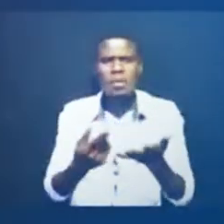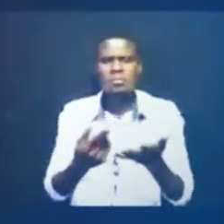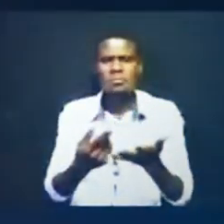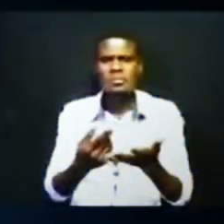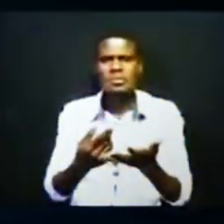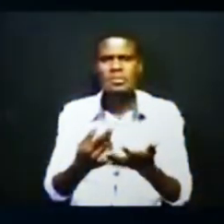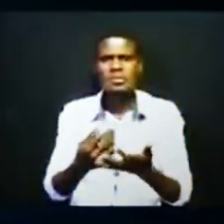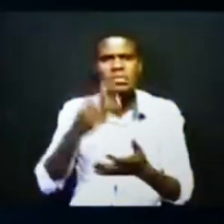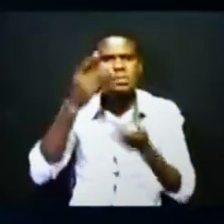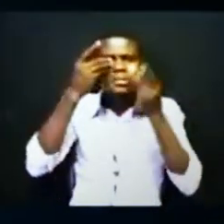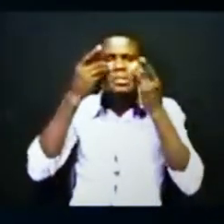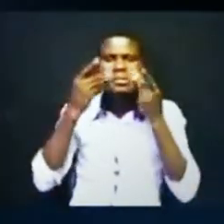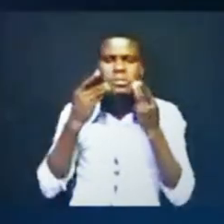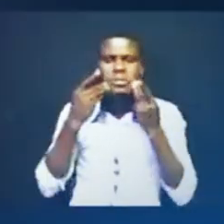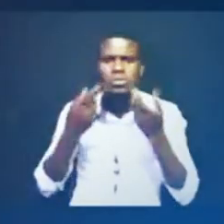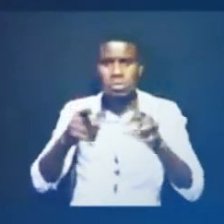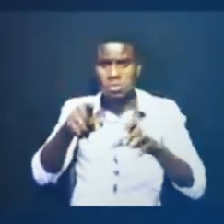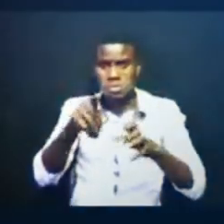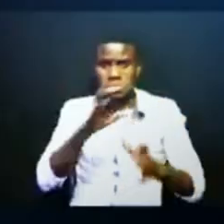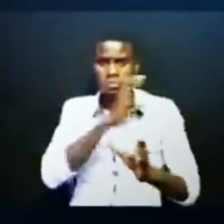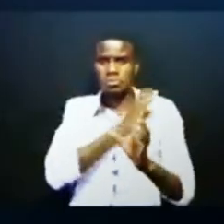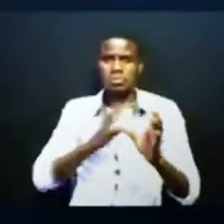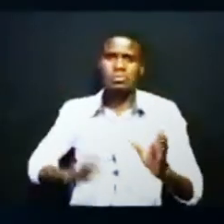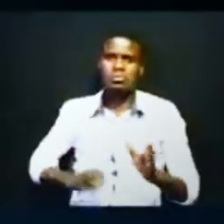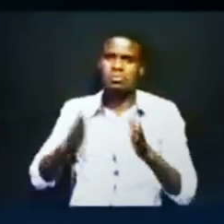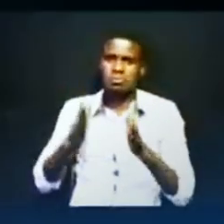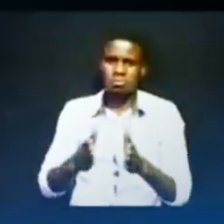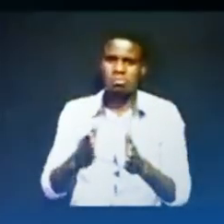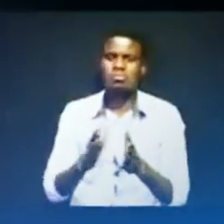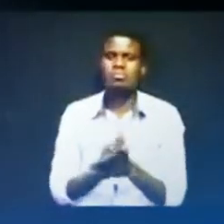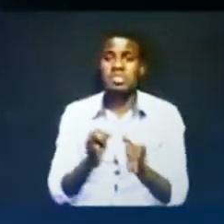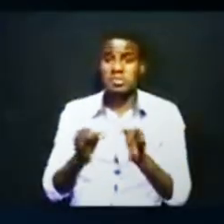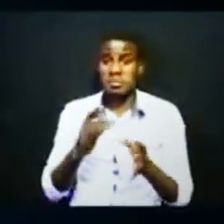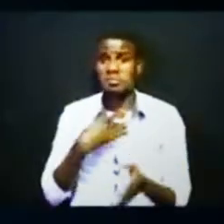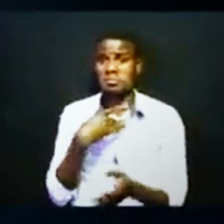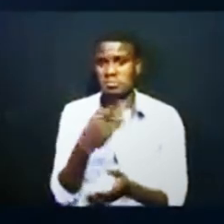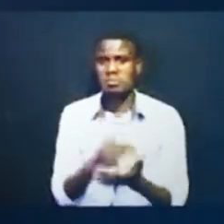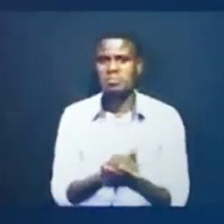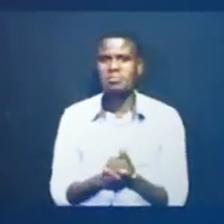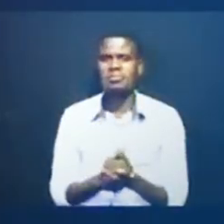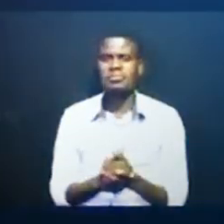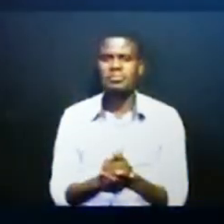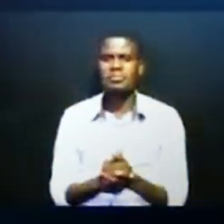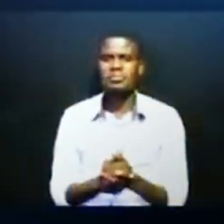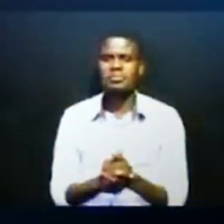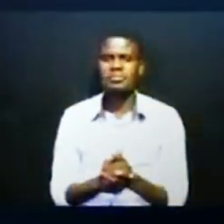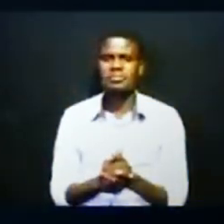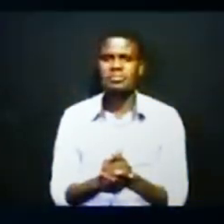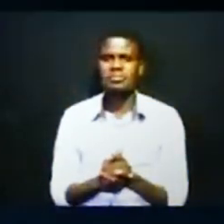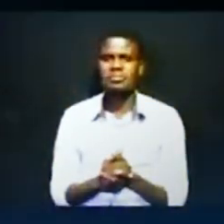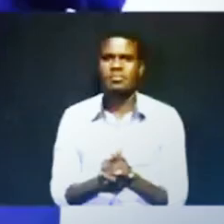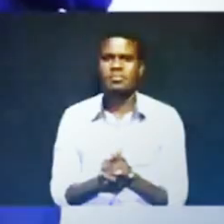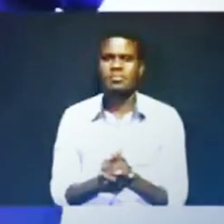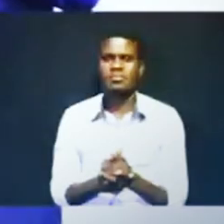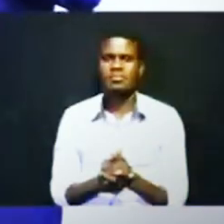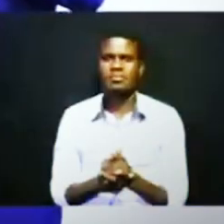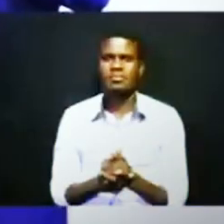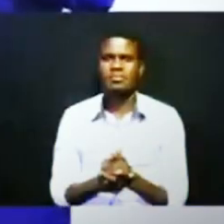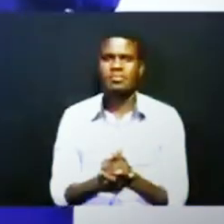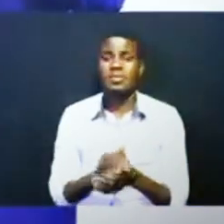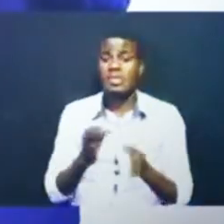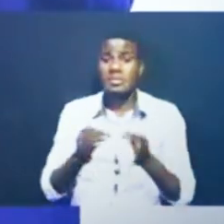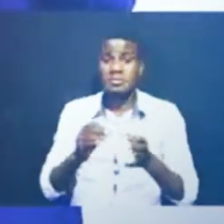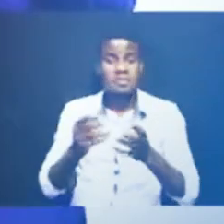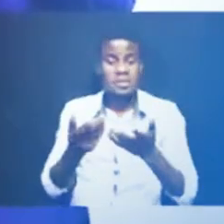chire se wo yodidini no ma ebre wase se wo pia. See, in the natural realm, if a person does not